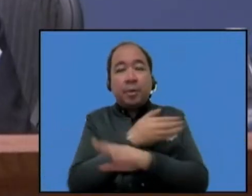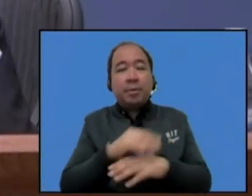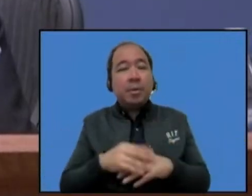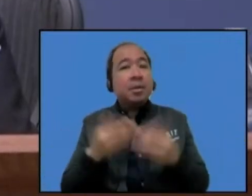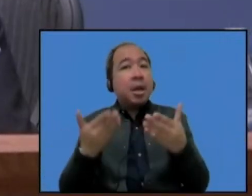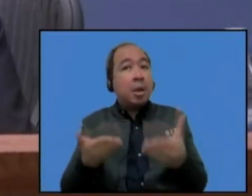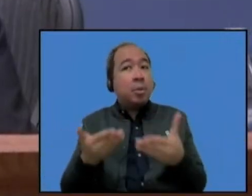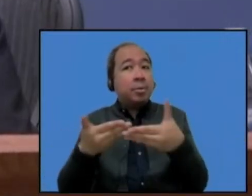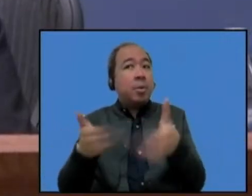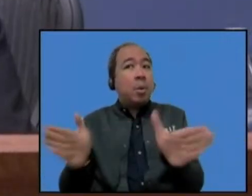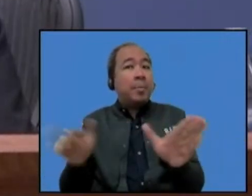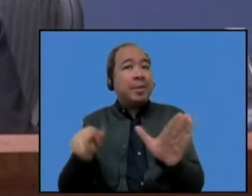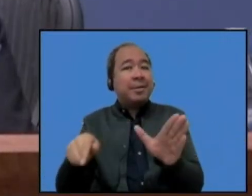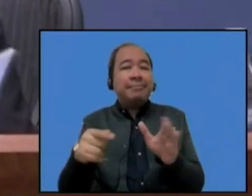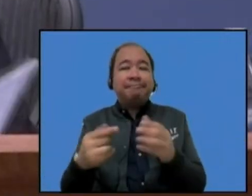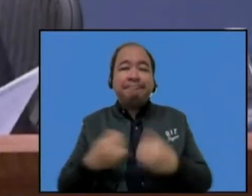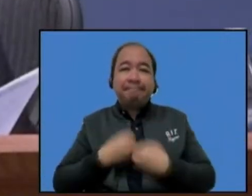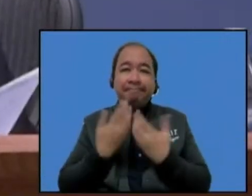for statement.